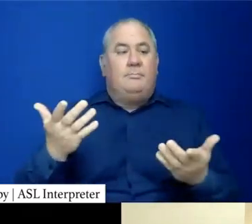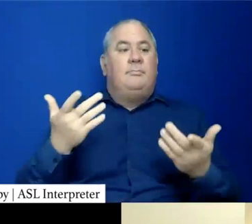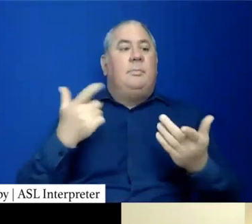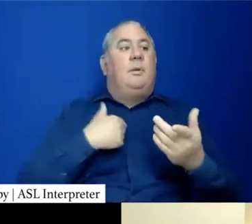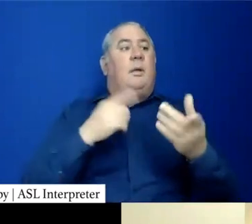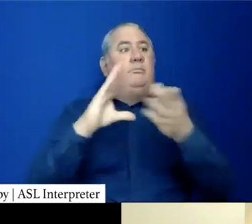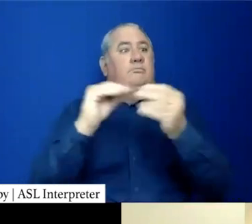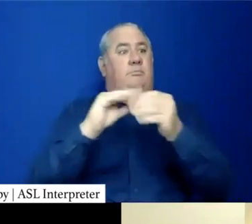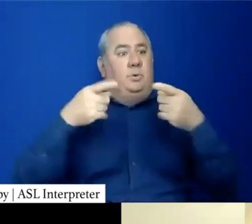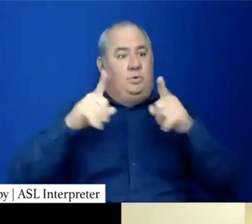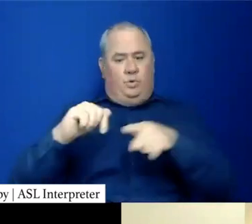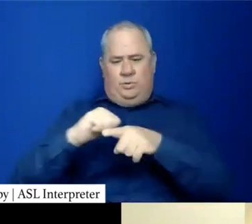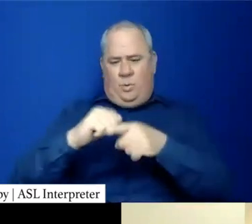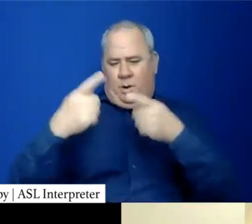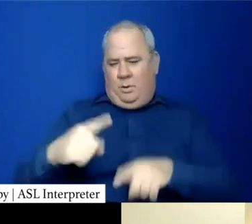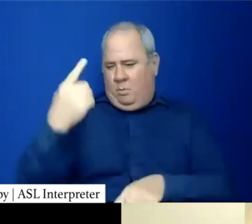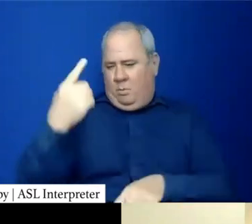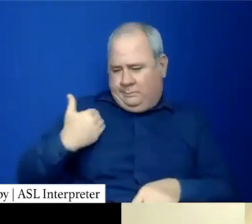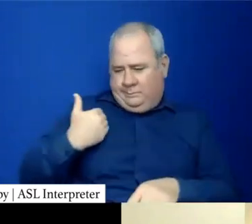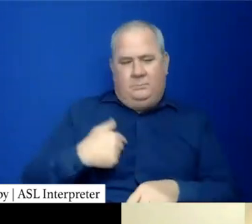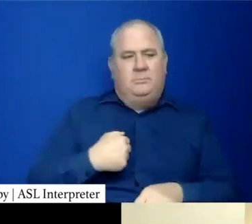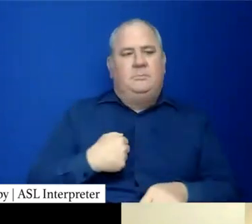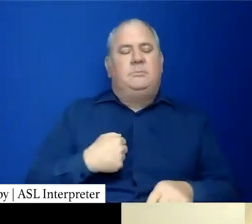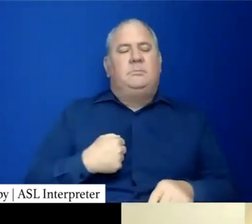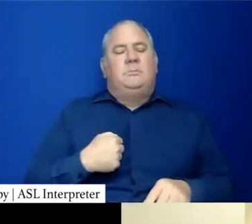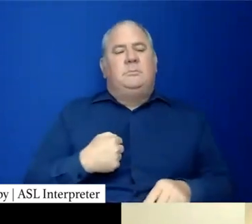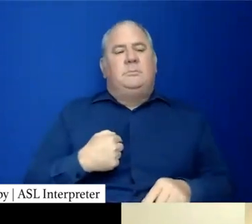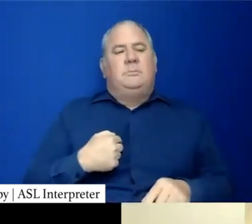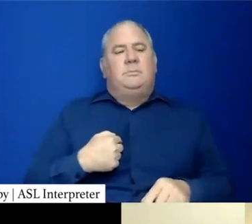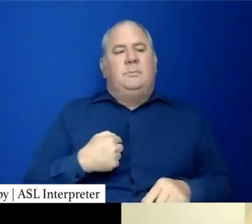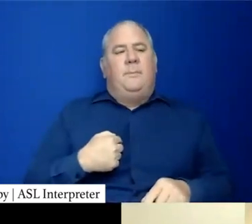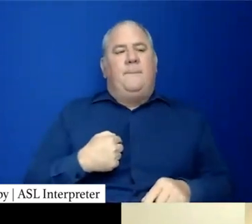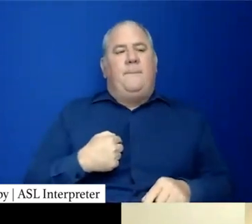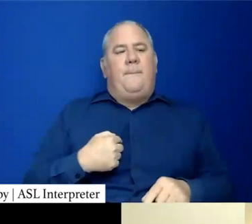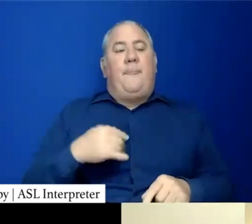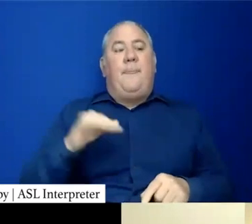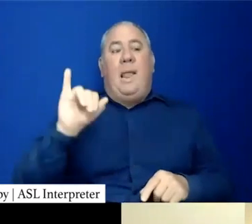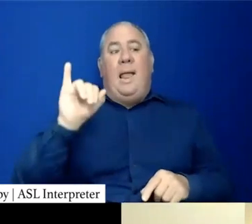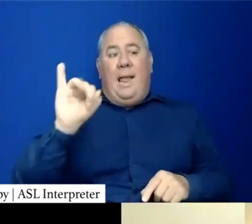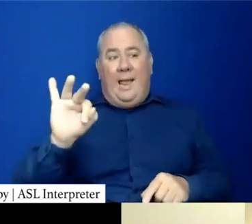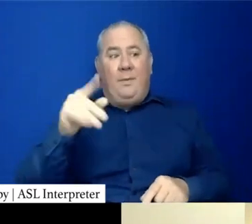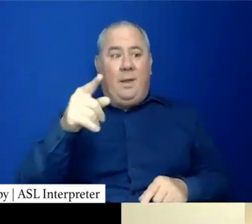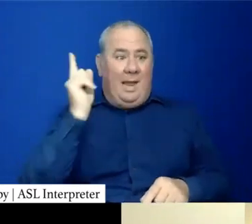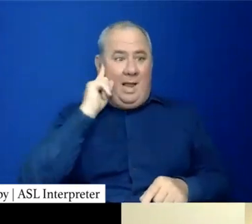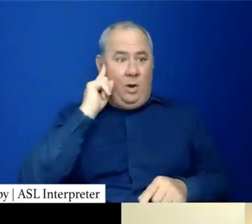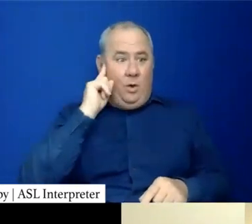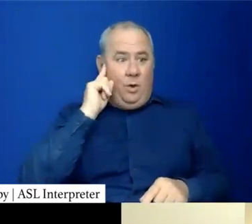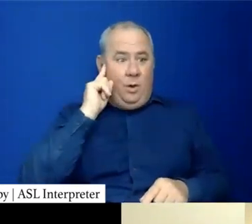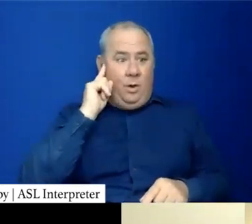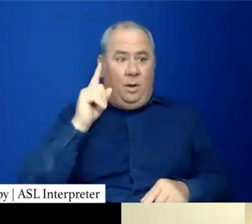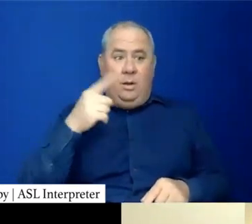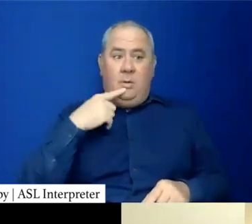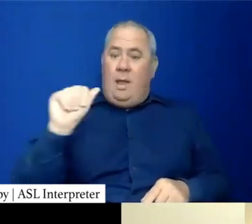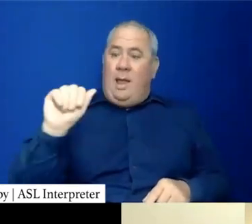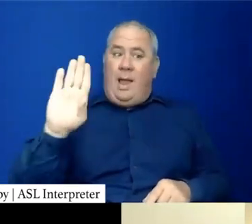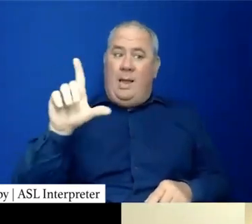meeting or during another meeting, you have to speak up and you have to build that culture of